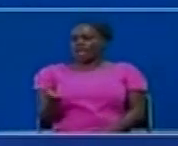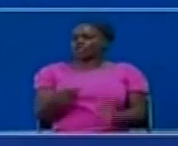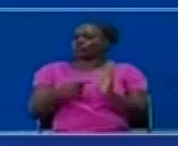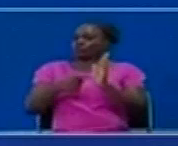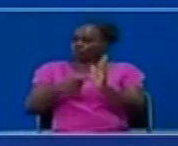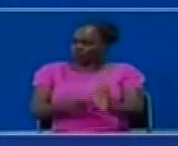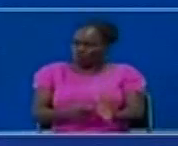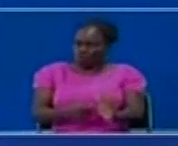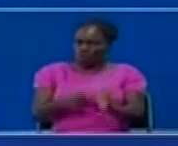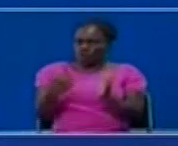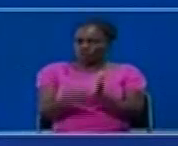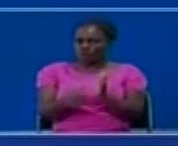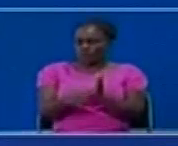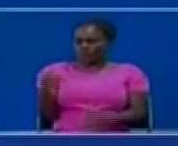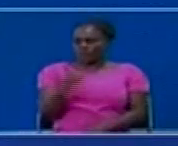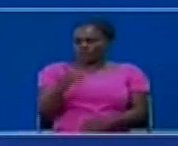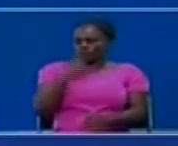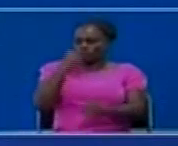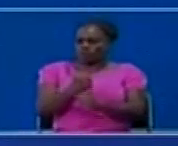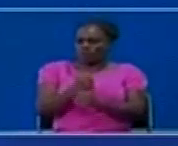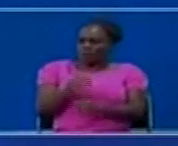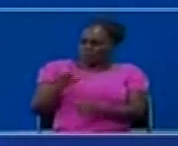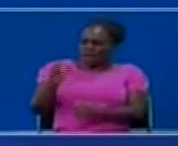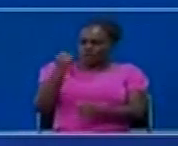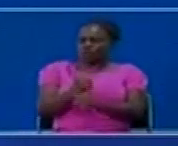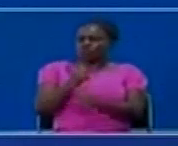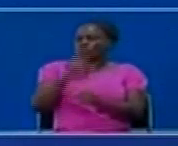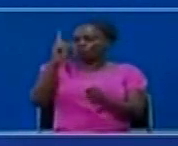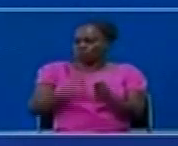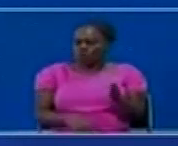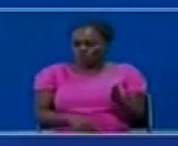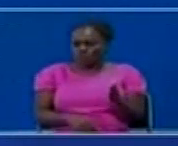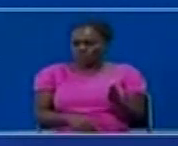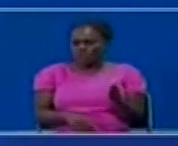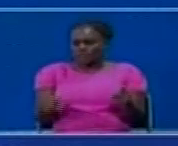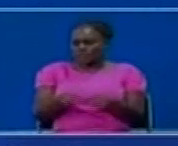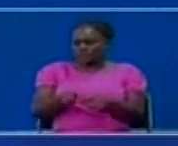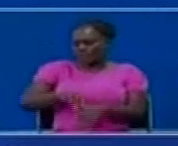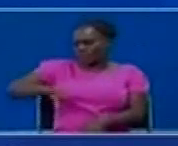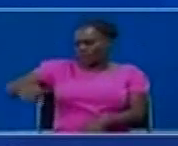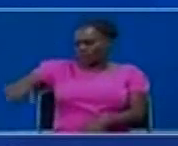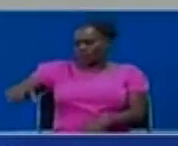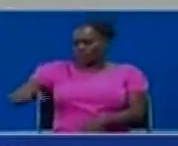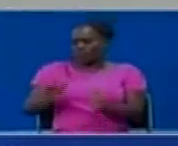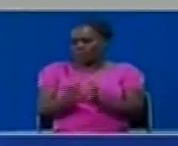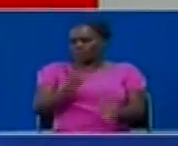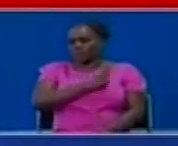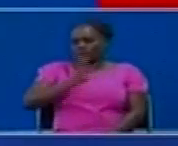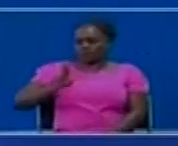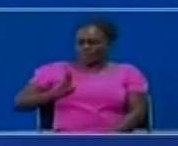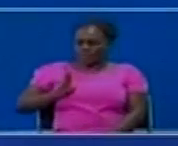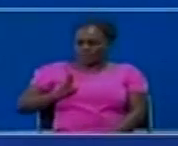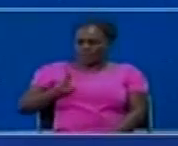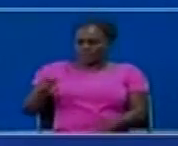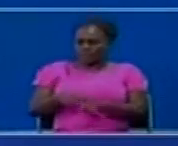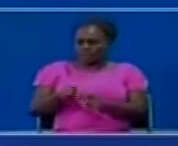the contentious casual workers were directly regulated by the County Public Service Board. The Auditor General